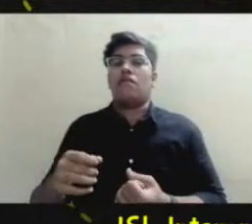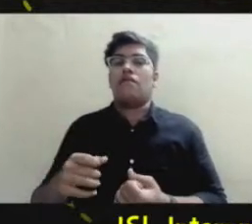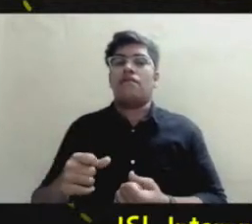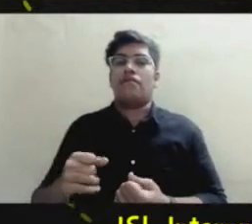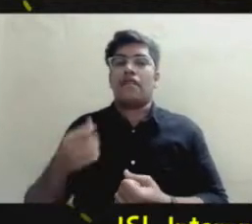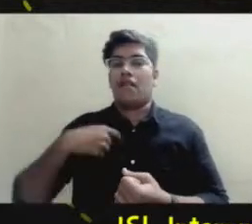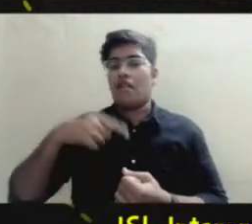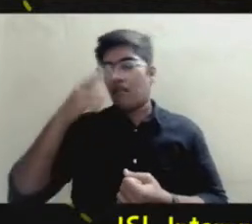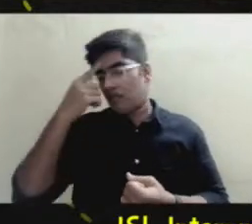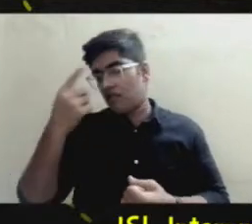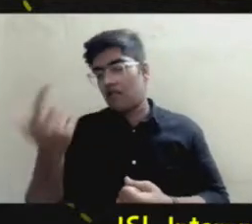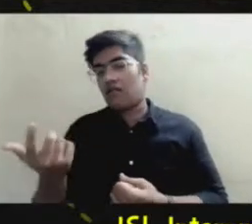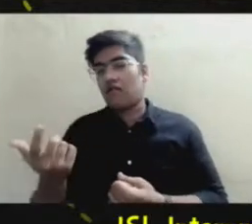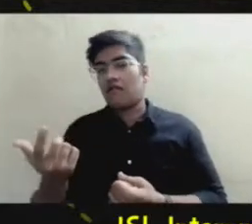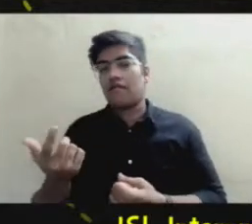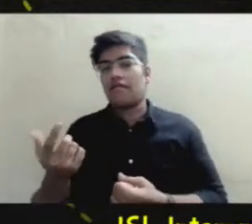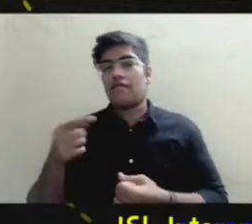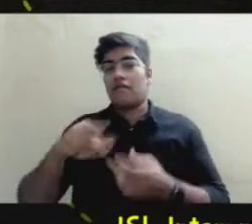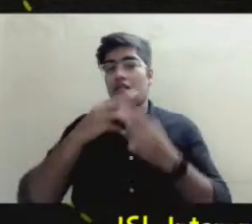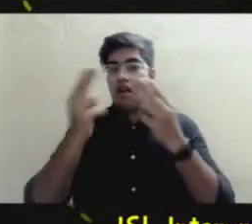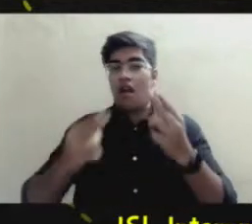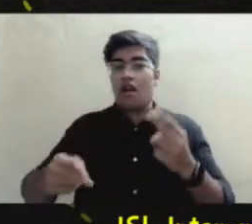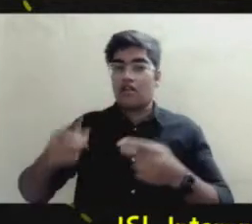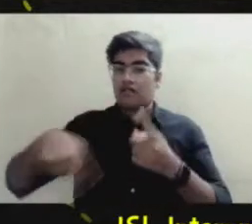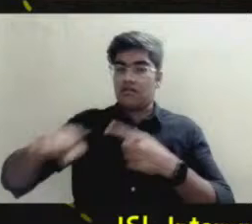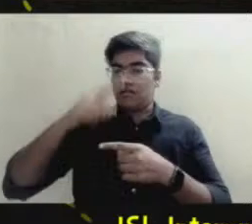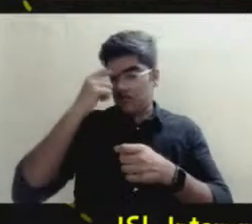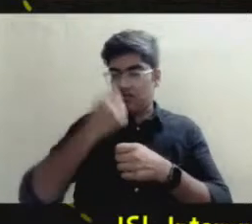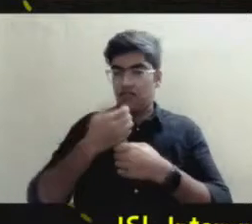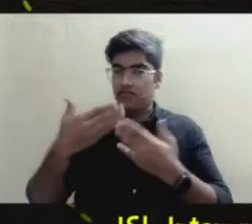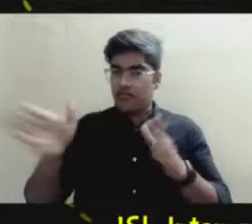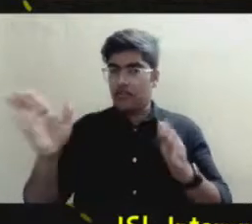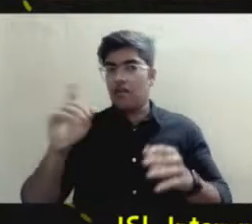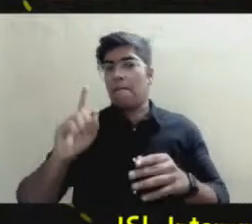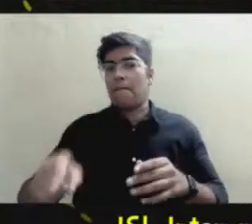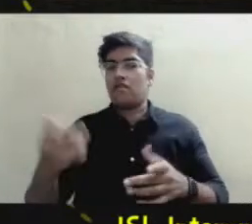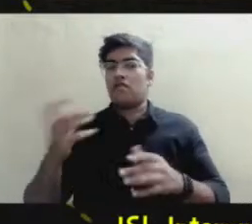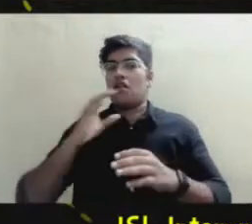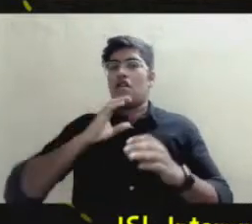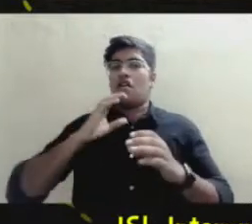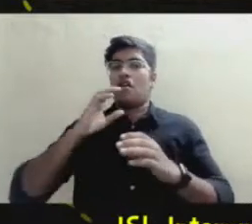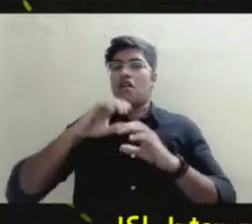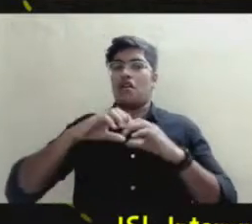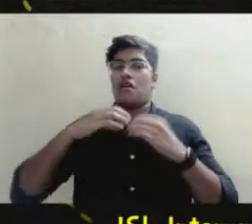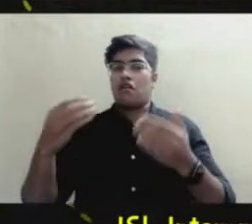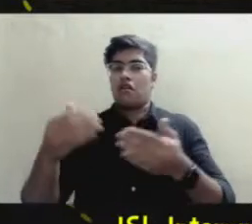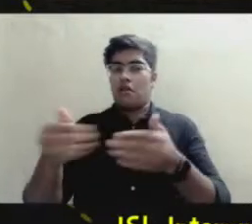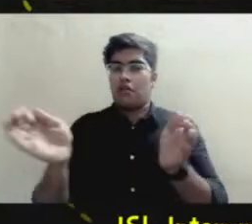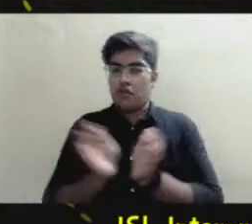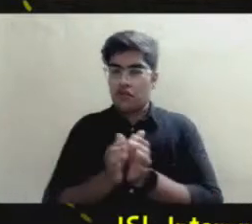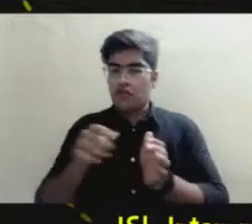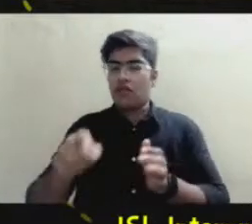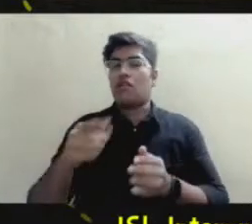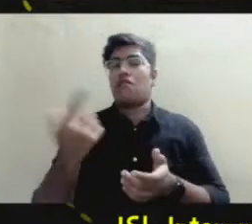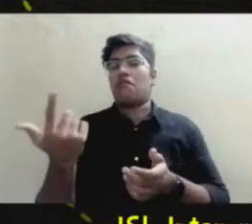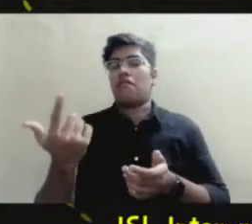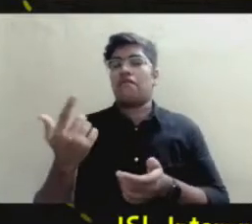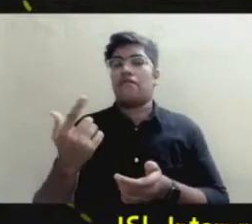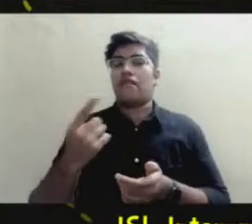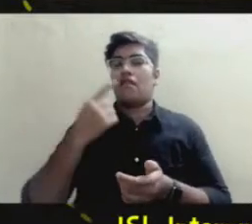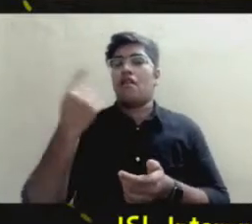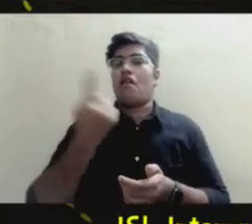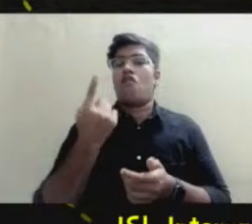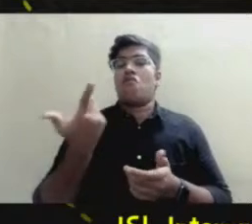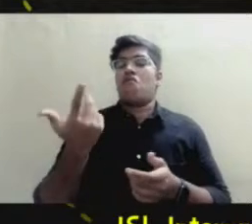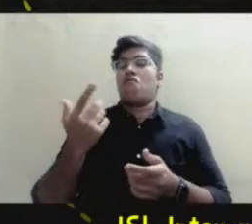think artists in general have been a community that has not been able very